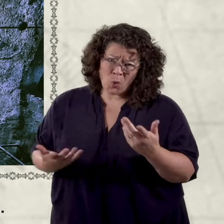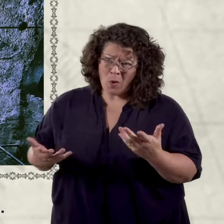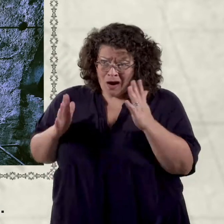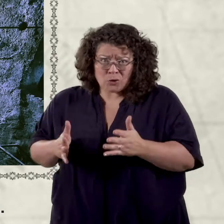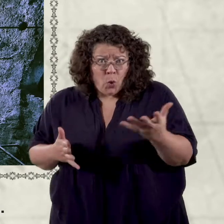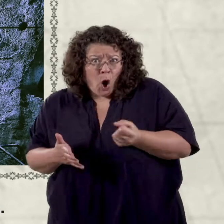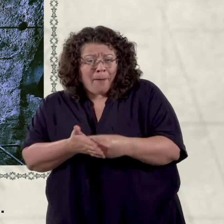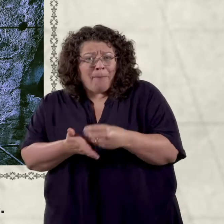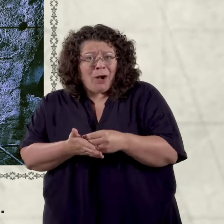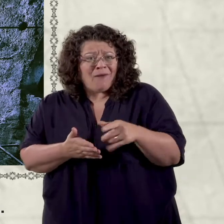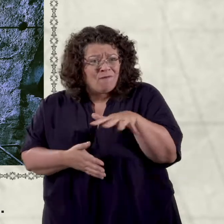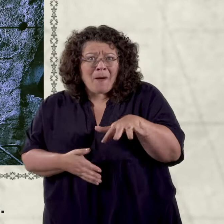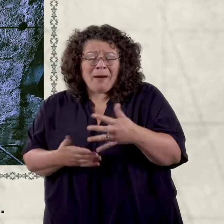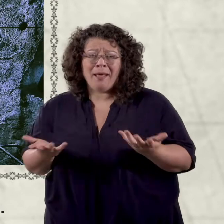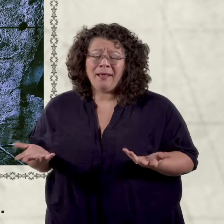money for their families.